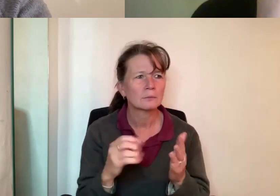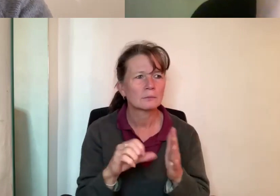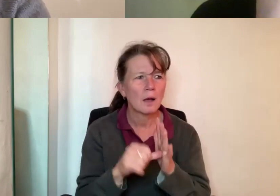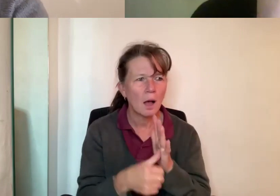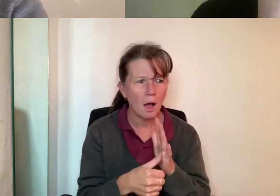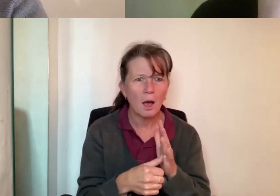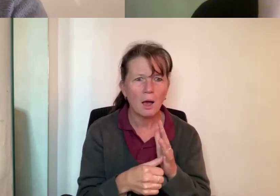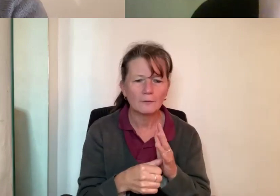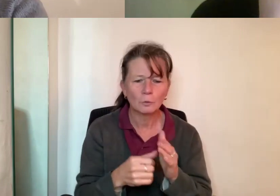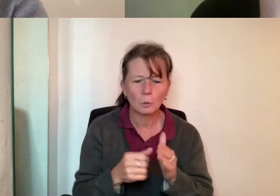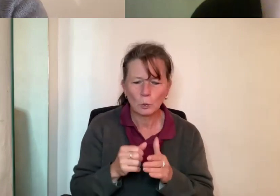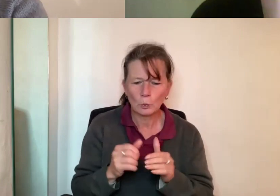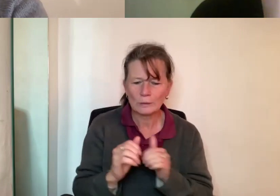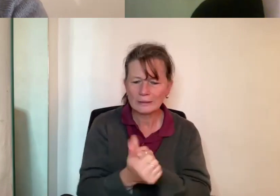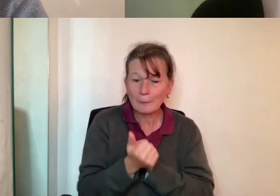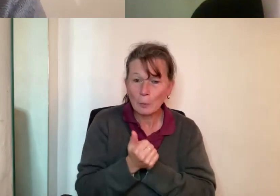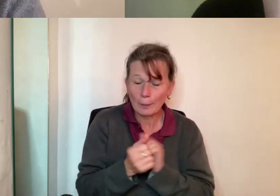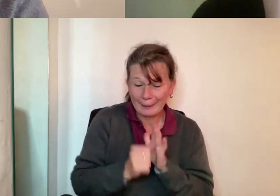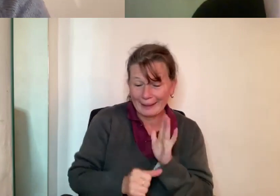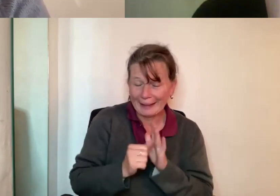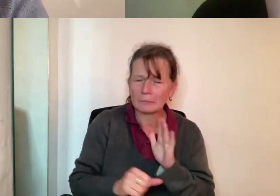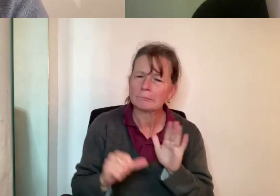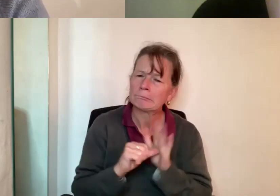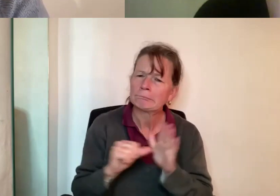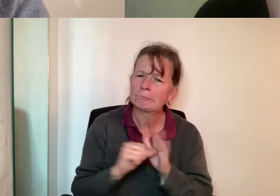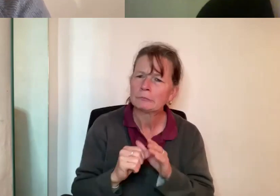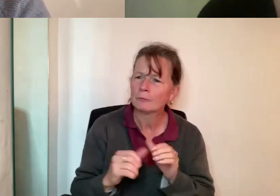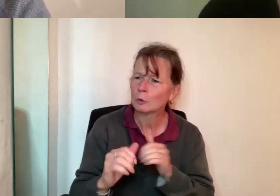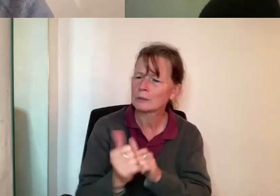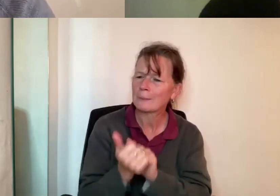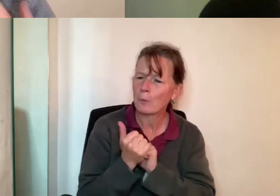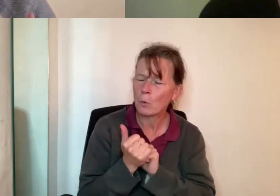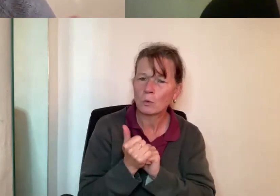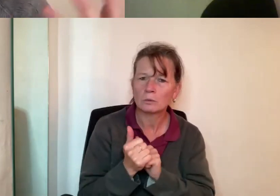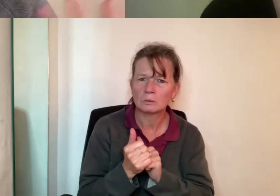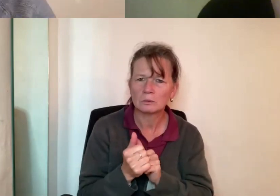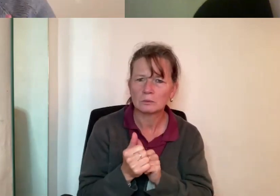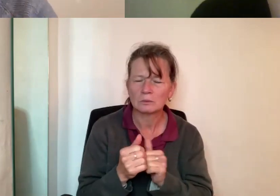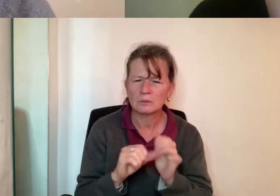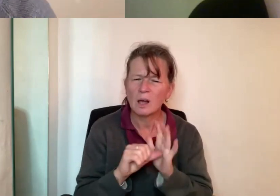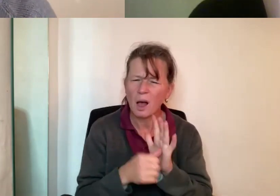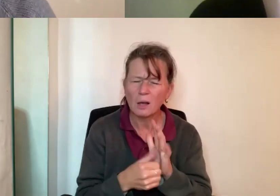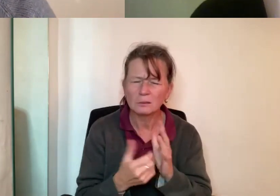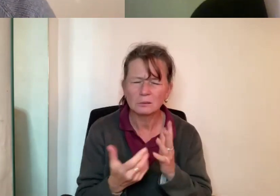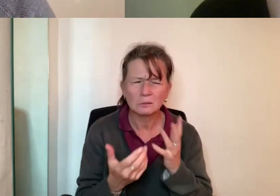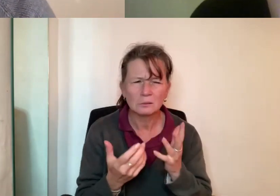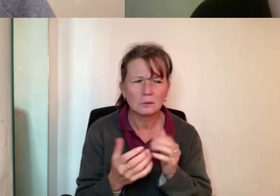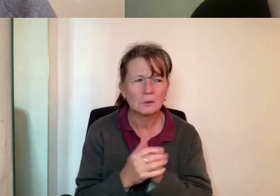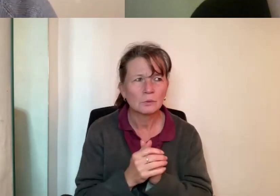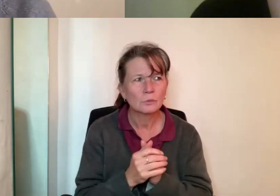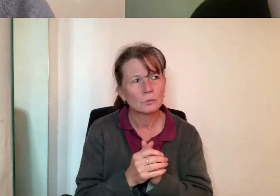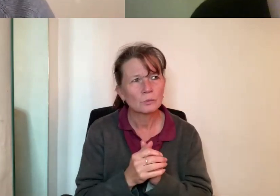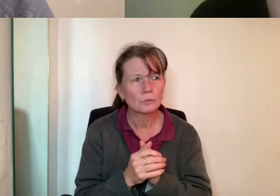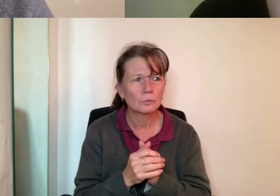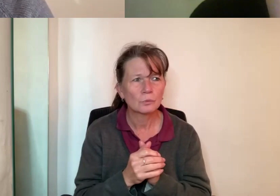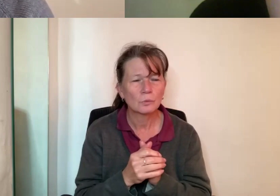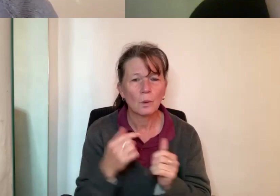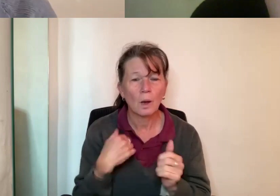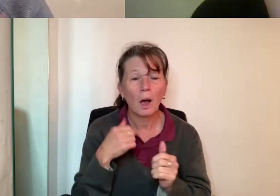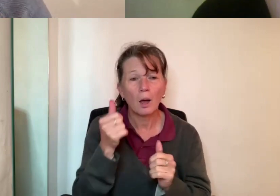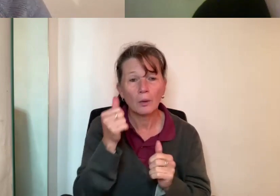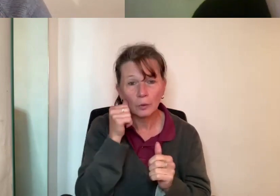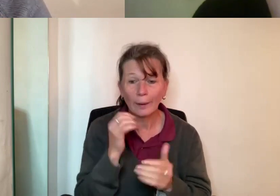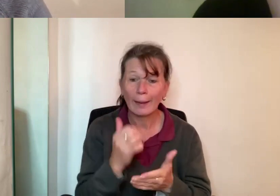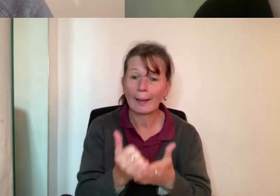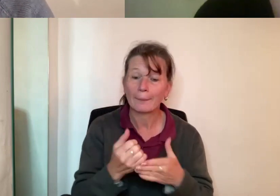initial support for, early stage project support for, and so I know that helped us,